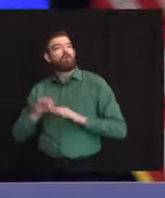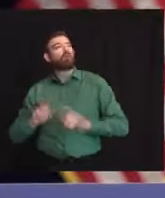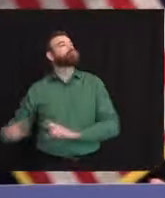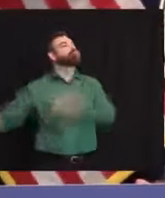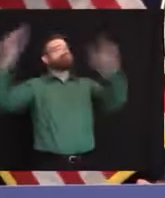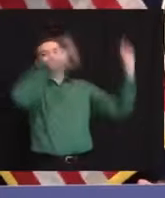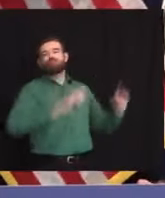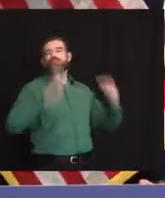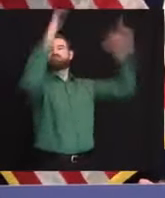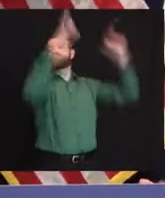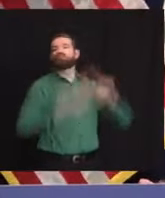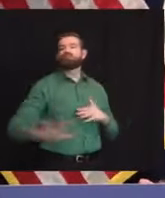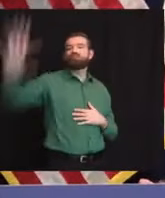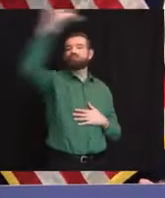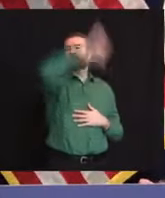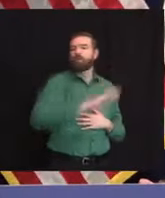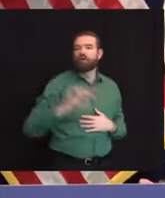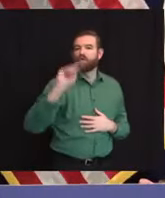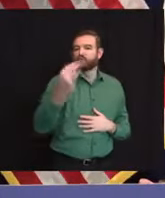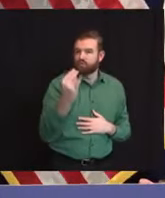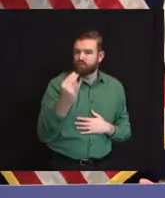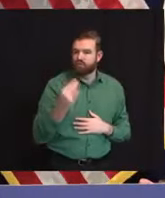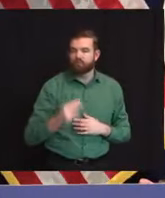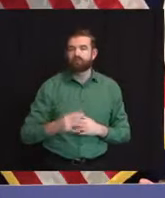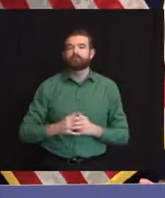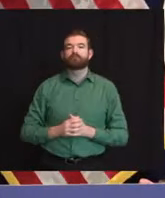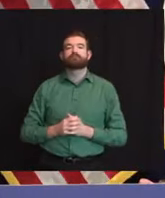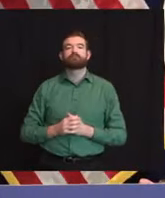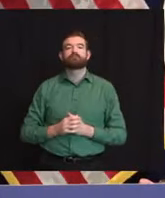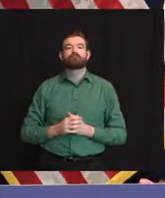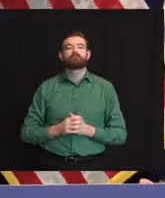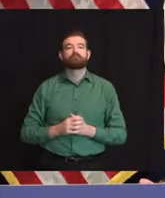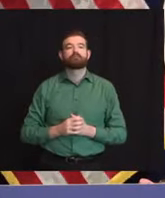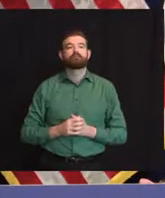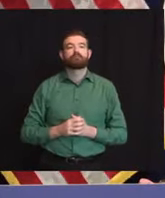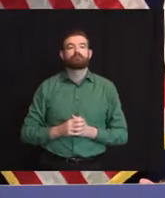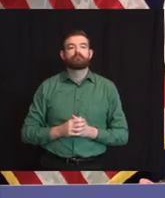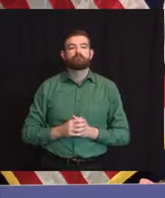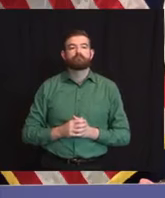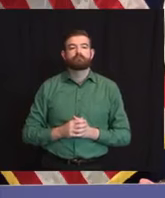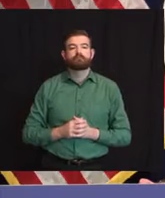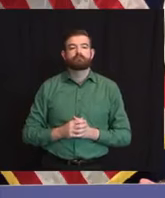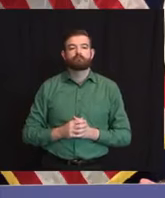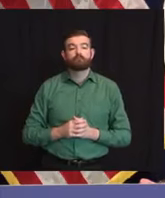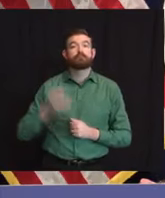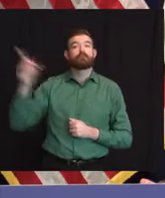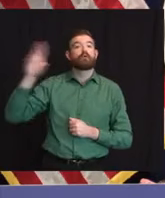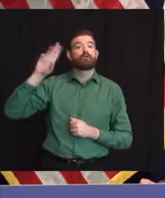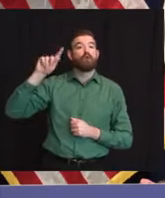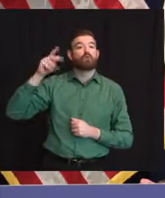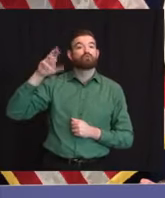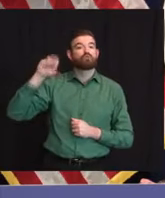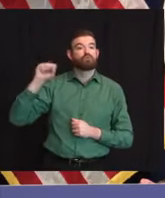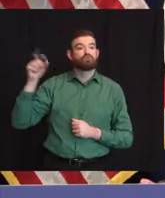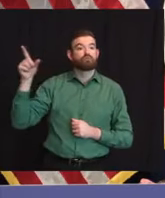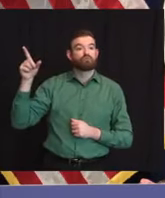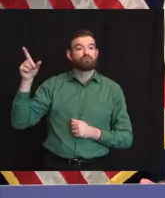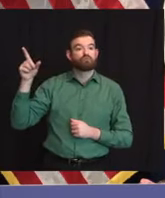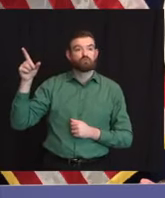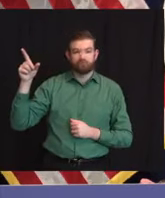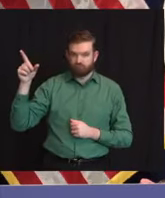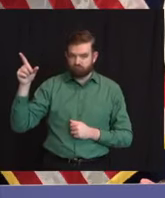want to I meant to say this up front before I threw it to you. Rutgers was very explicit about this yesterday, right? Brian was very explicit about testing